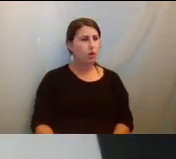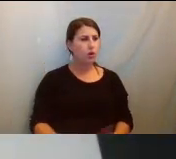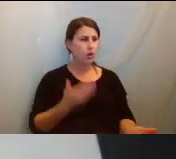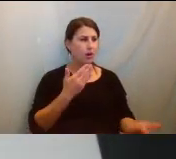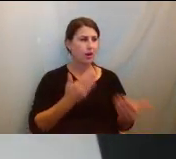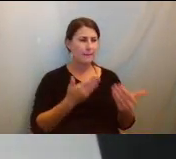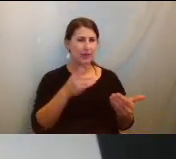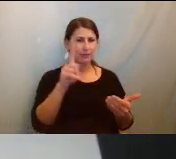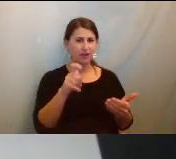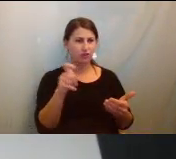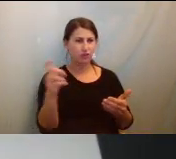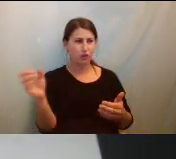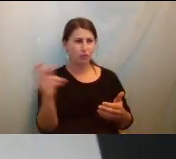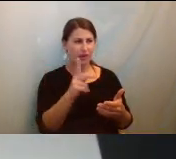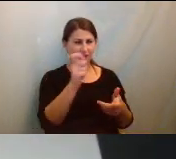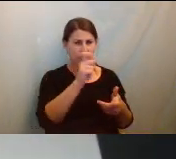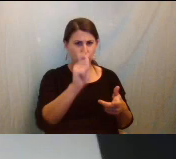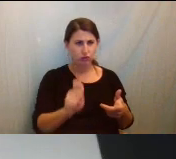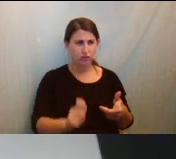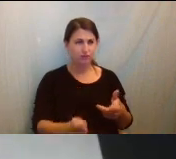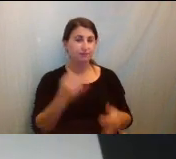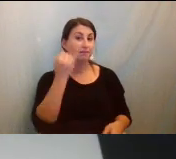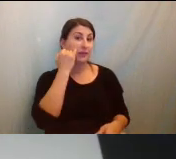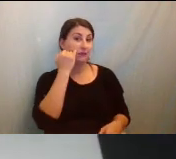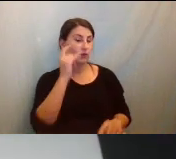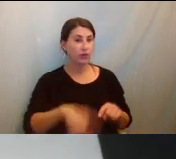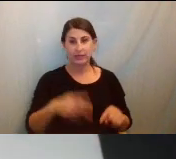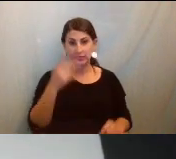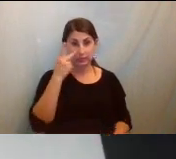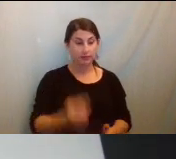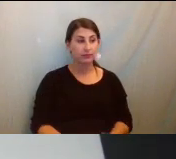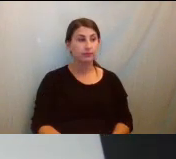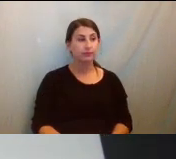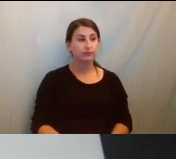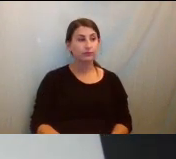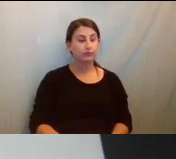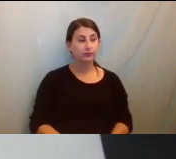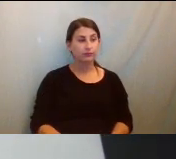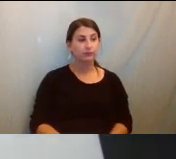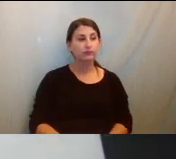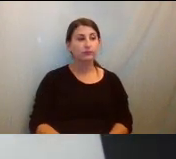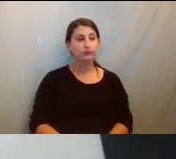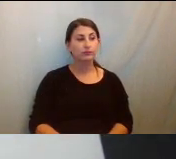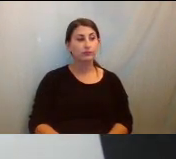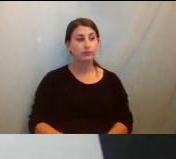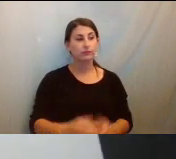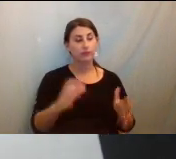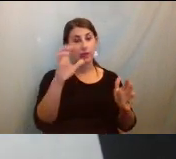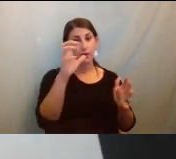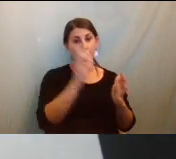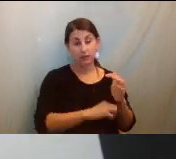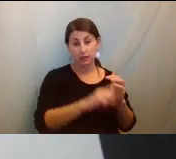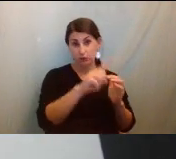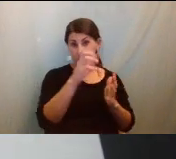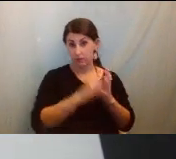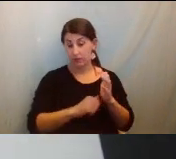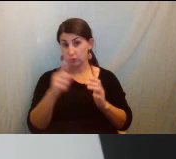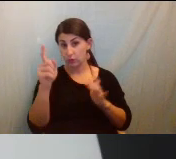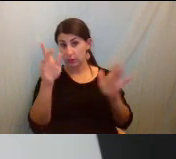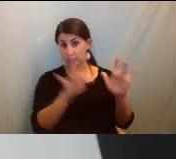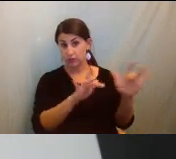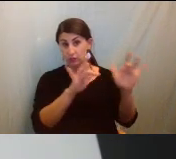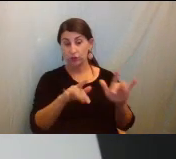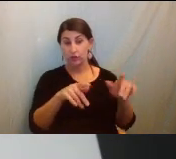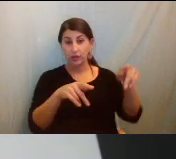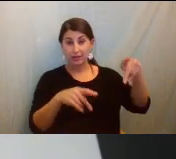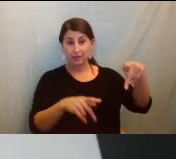maybe I should retrace this one just in case. So it's minus 1, cancel.